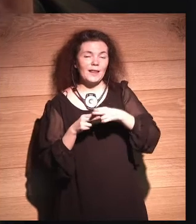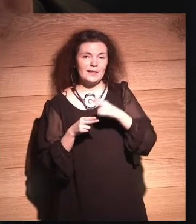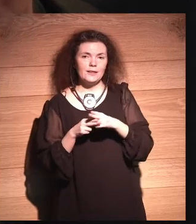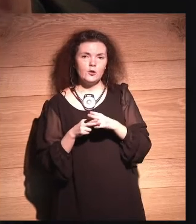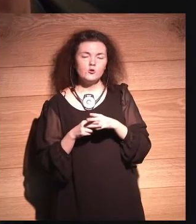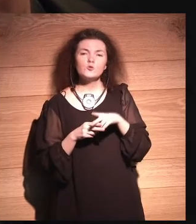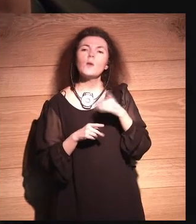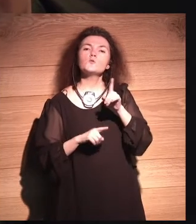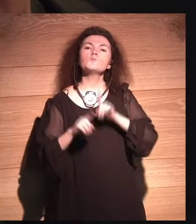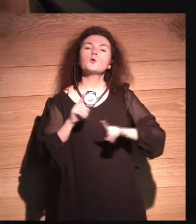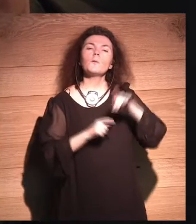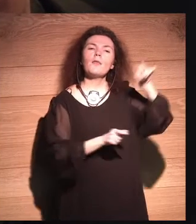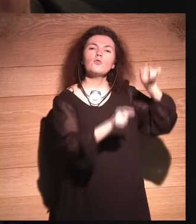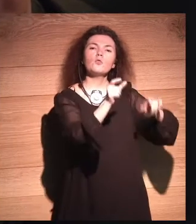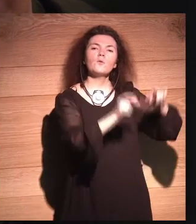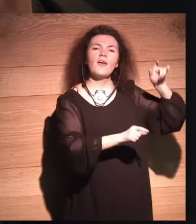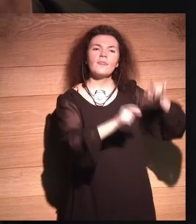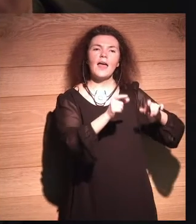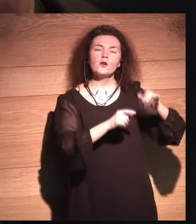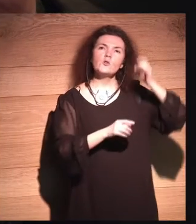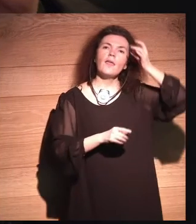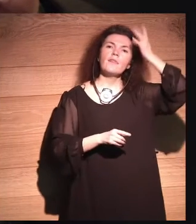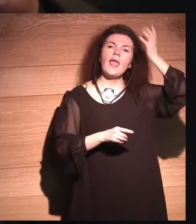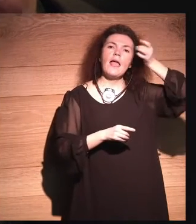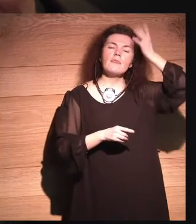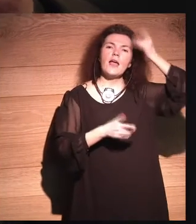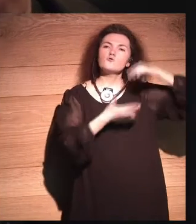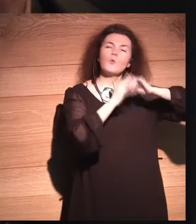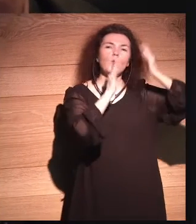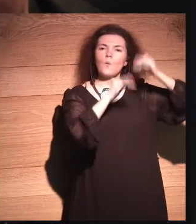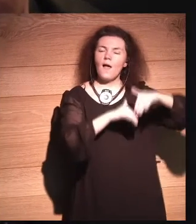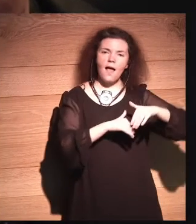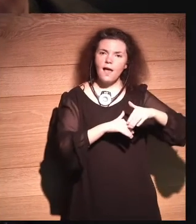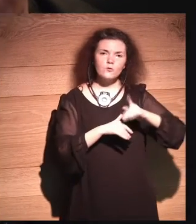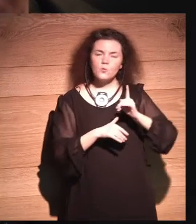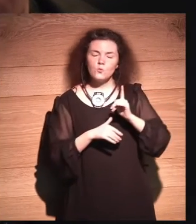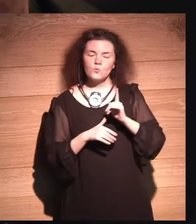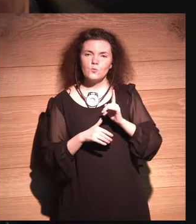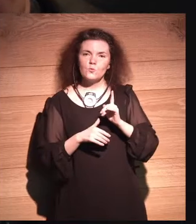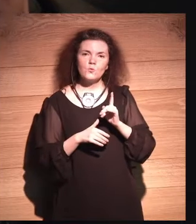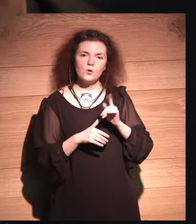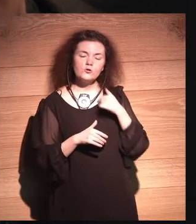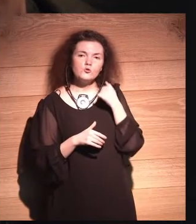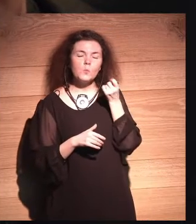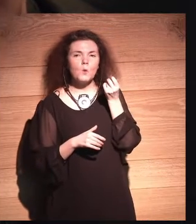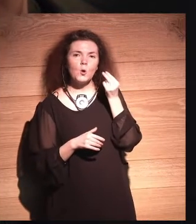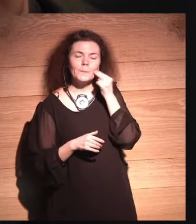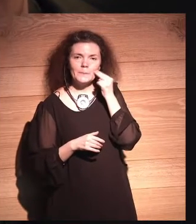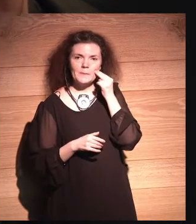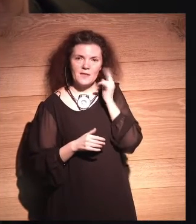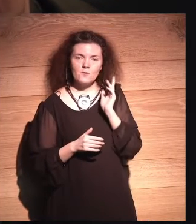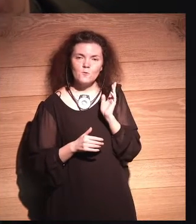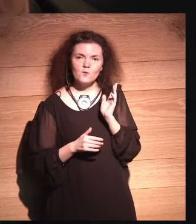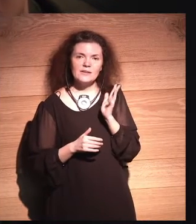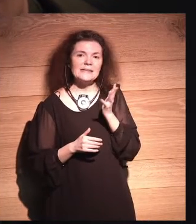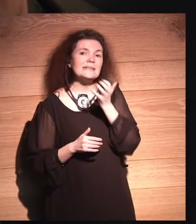coming up with enough solutions about how to deal with Iraq. I have a slight fear that we're moving to a solution that would have